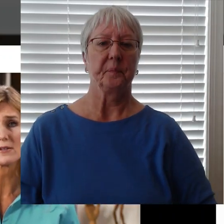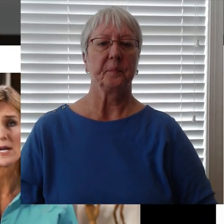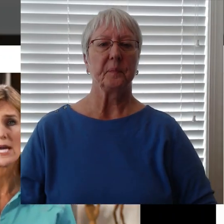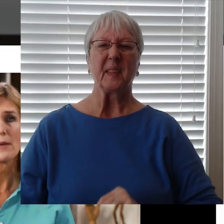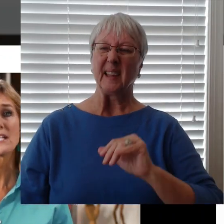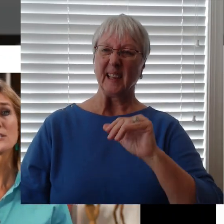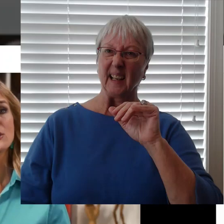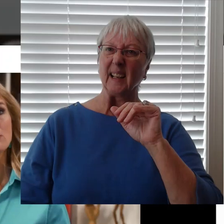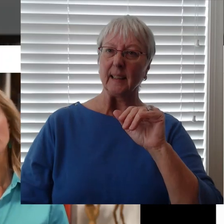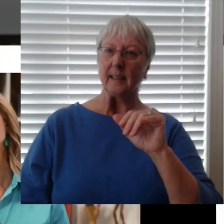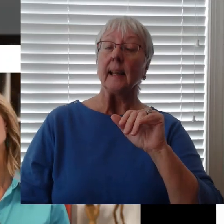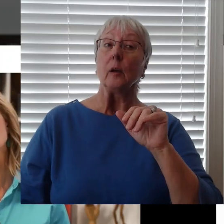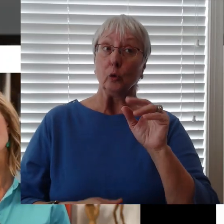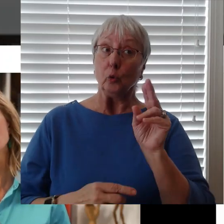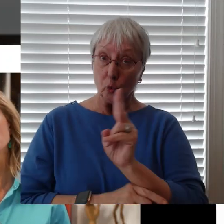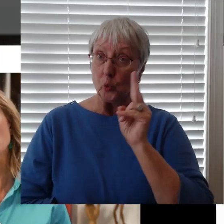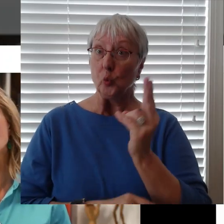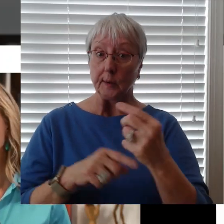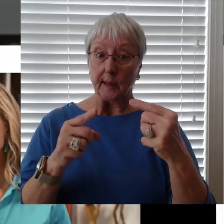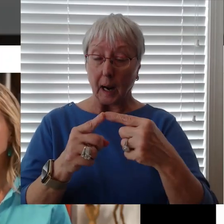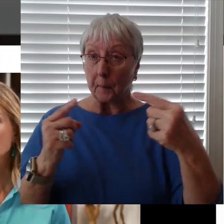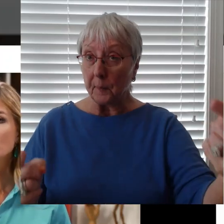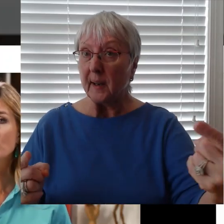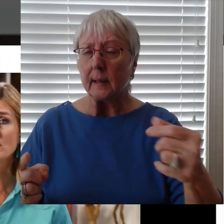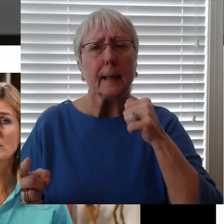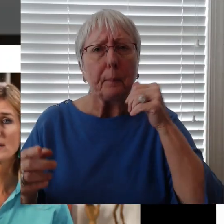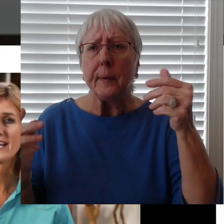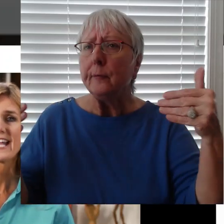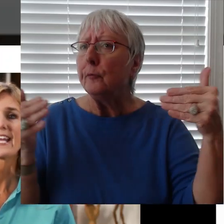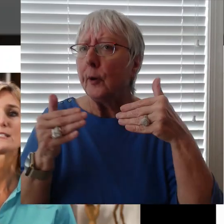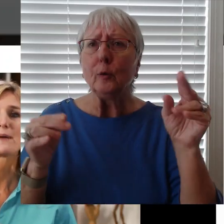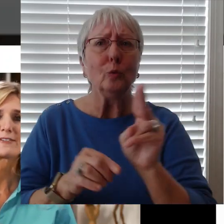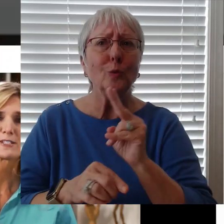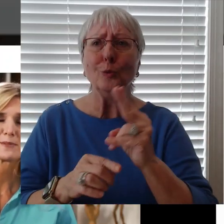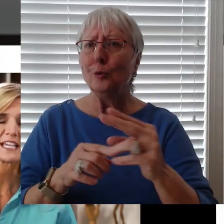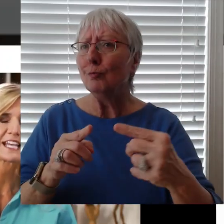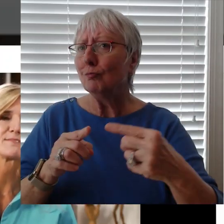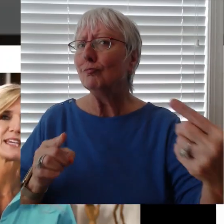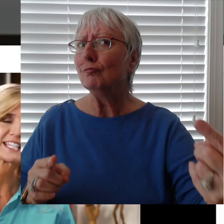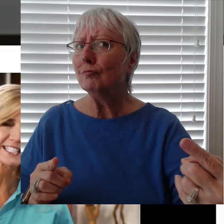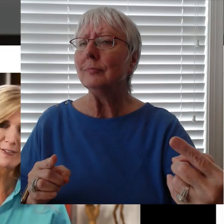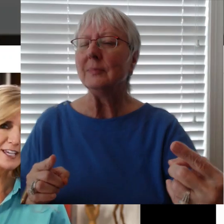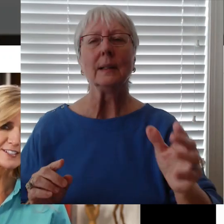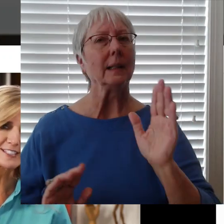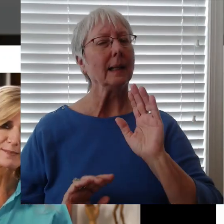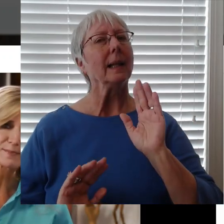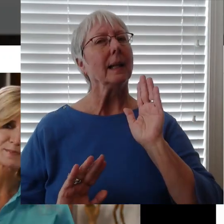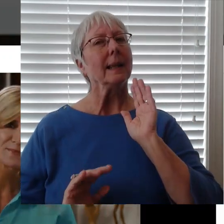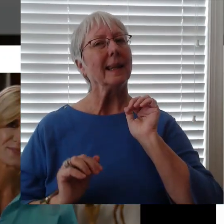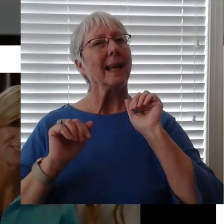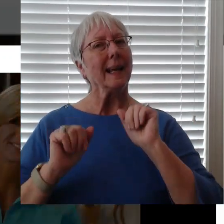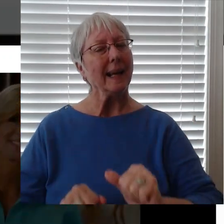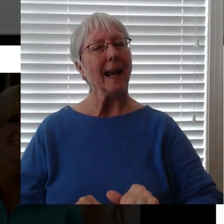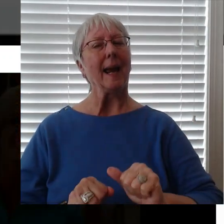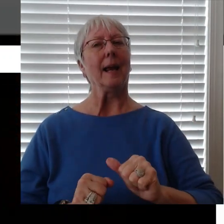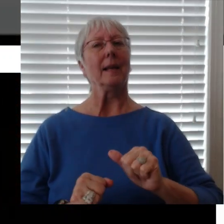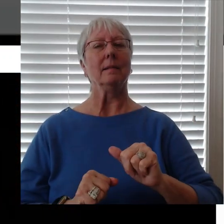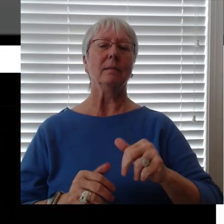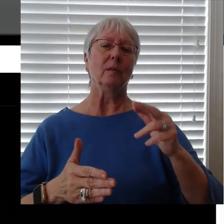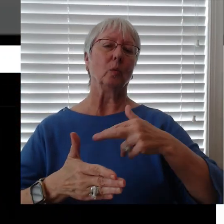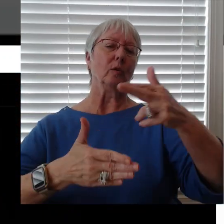scare you, because when you embrace the complements and all they can do for you, it's bound to be an amazing relationship.